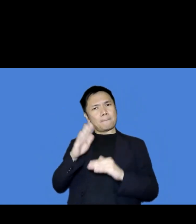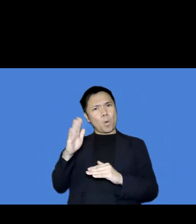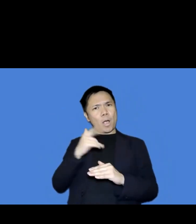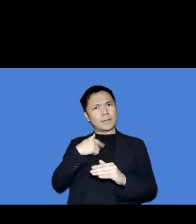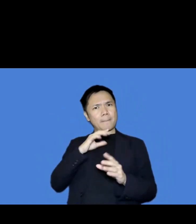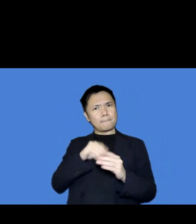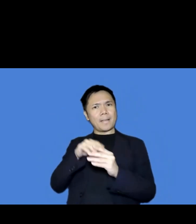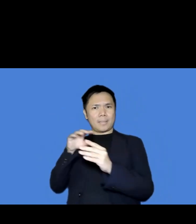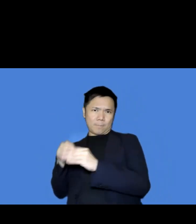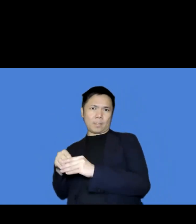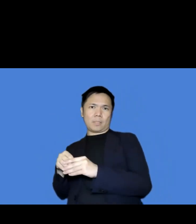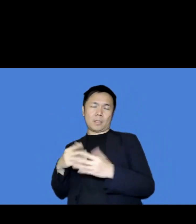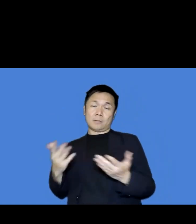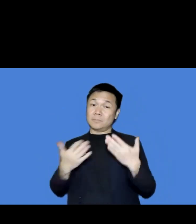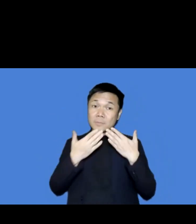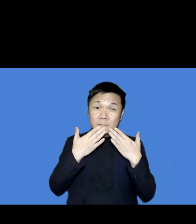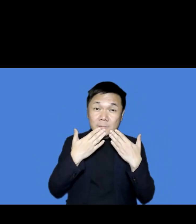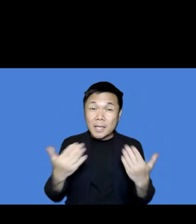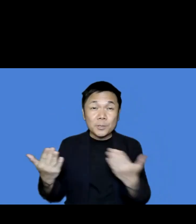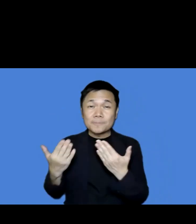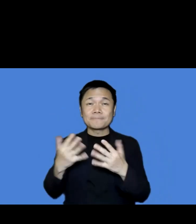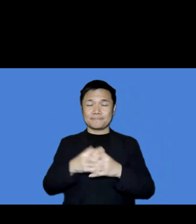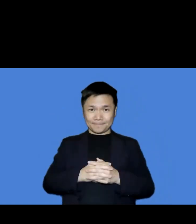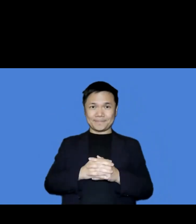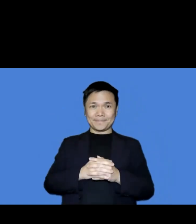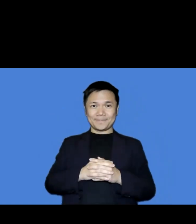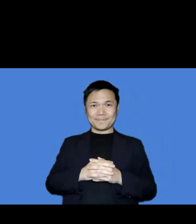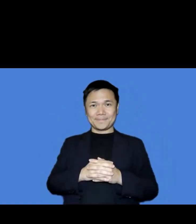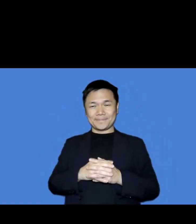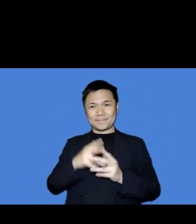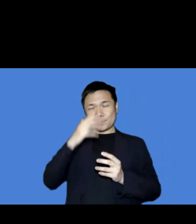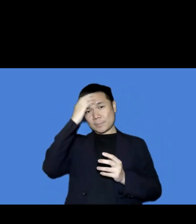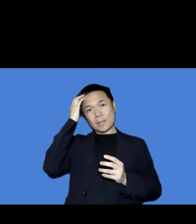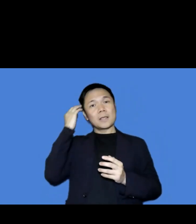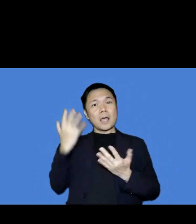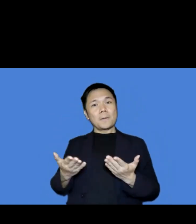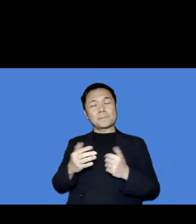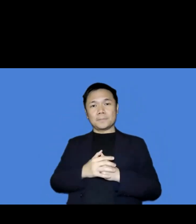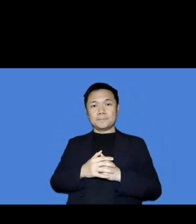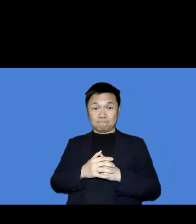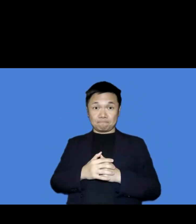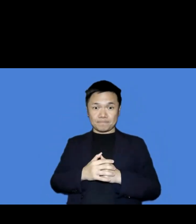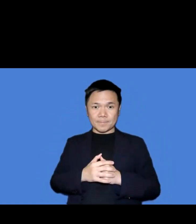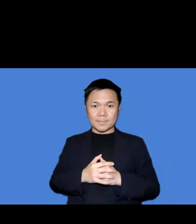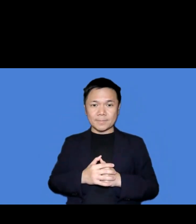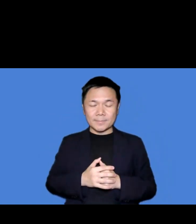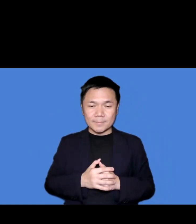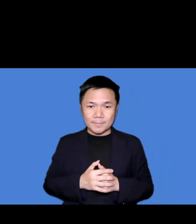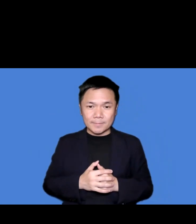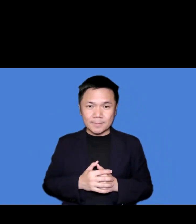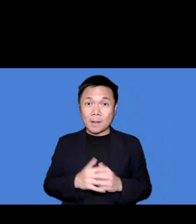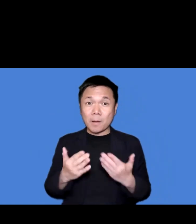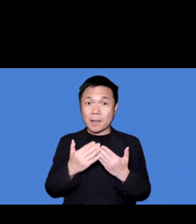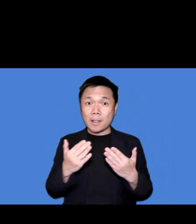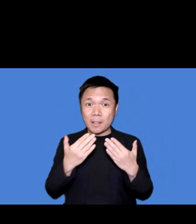these discussions. Thank you very much. I'm just also would like to share